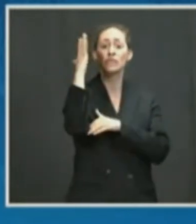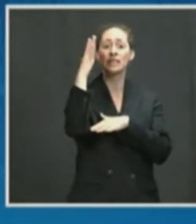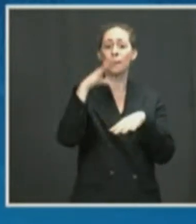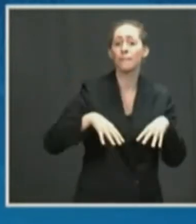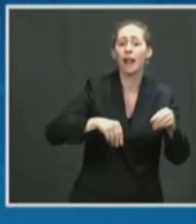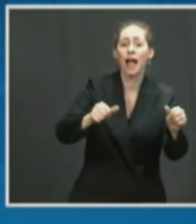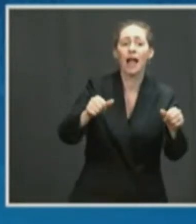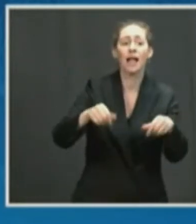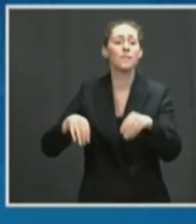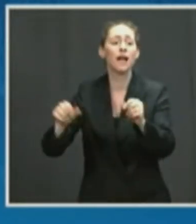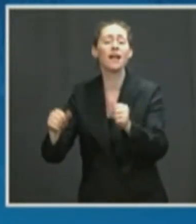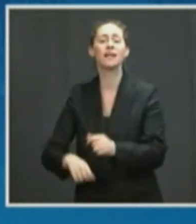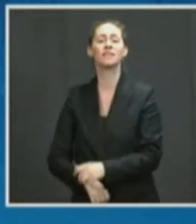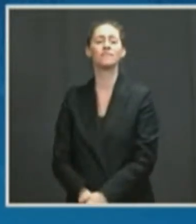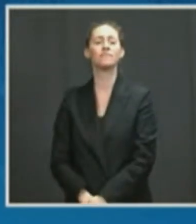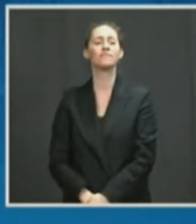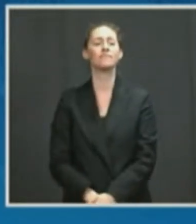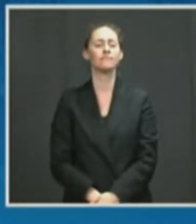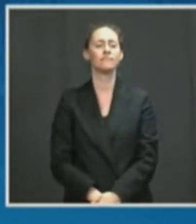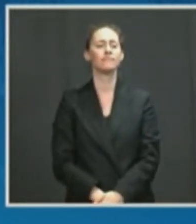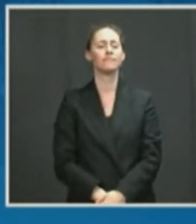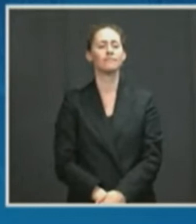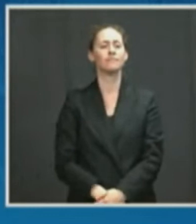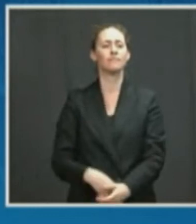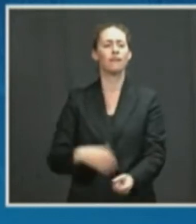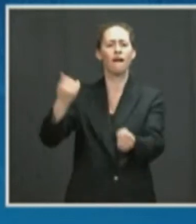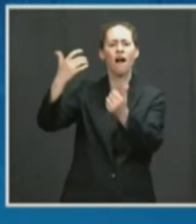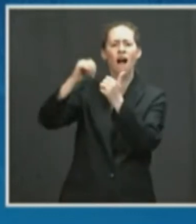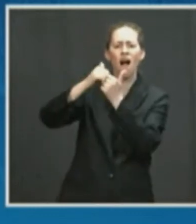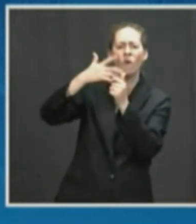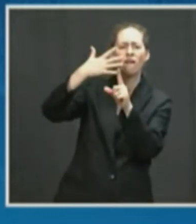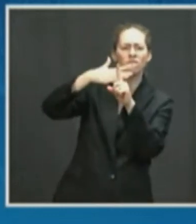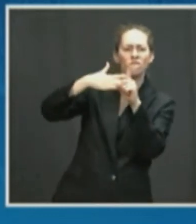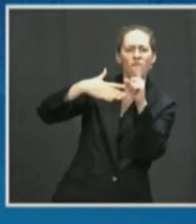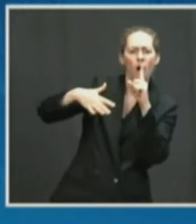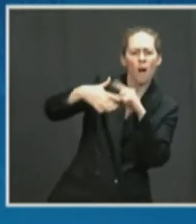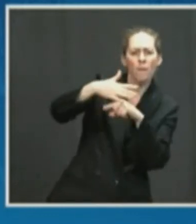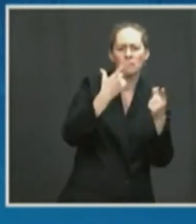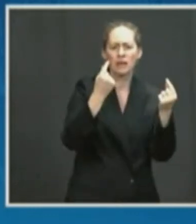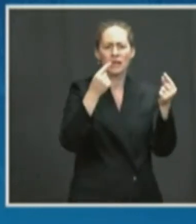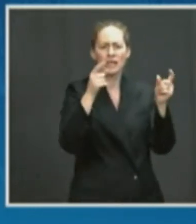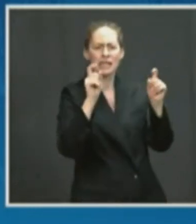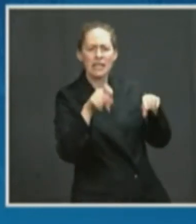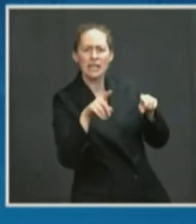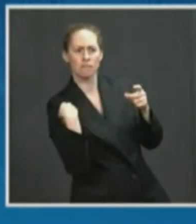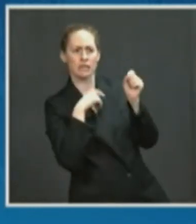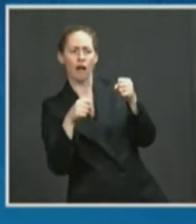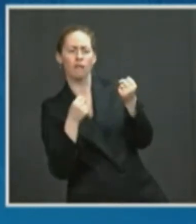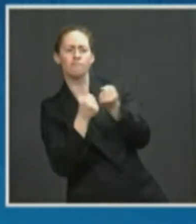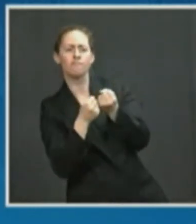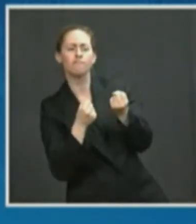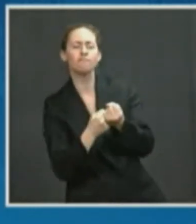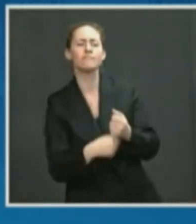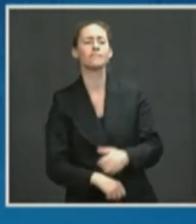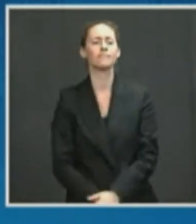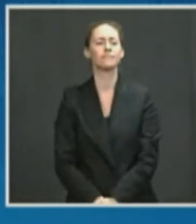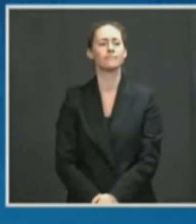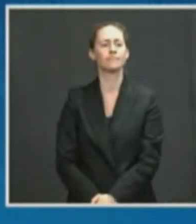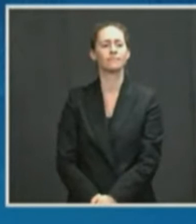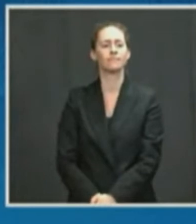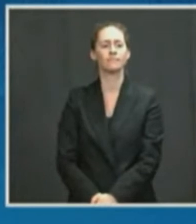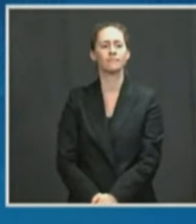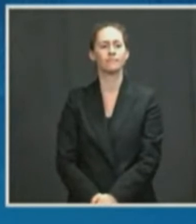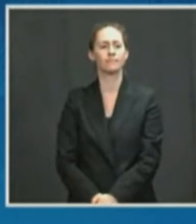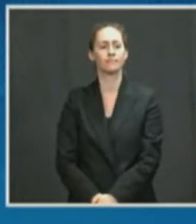our environment. Well, recently, there's been a lot of talk about ecopreneurs, entrepreneurs who are focused